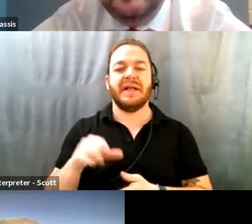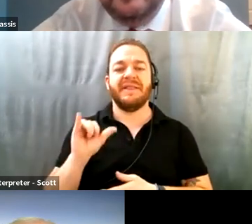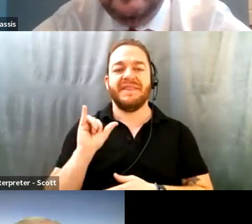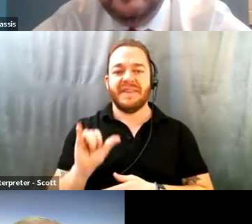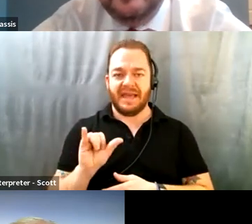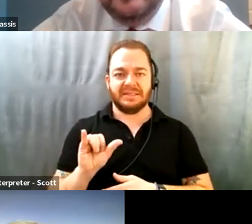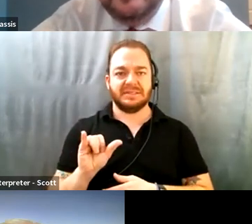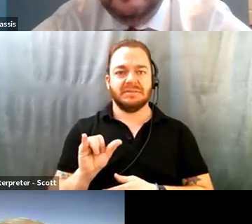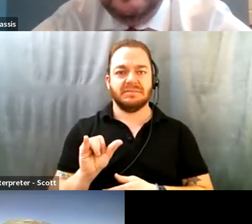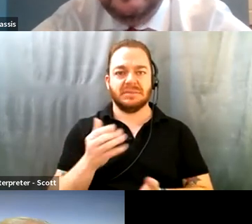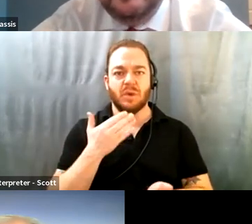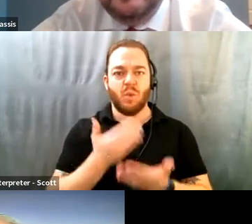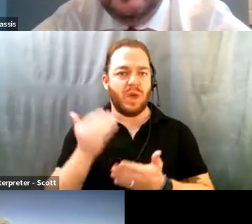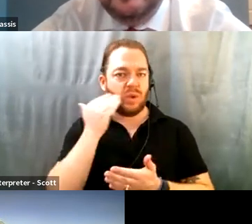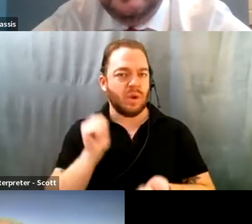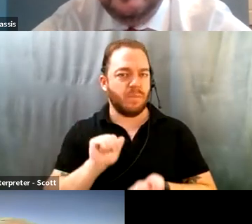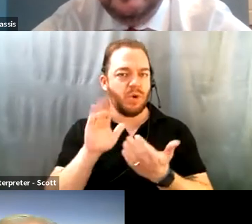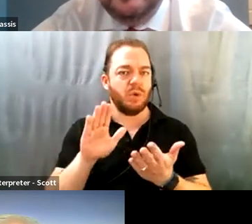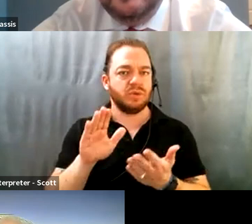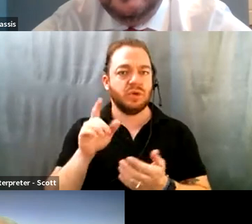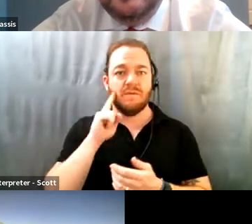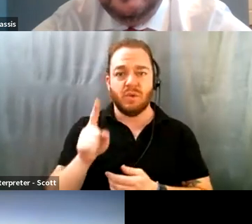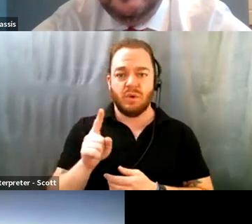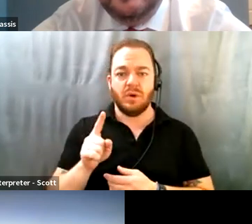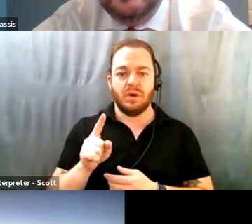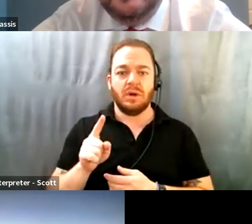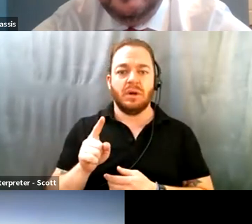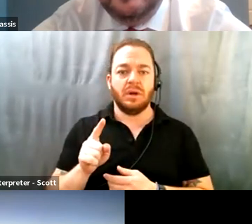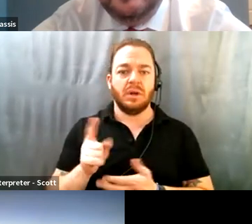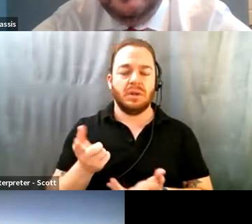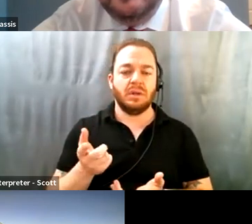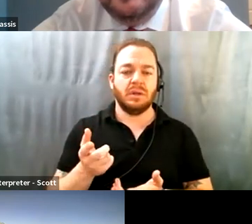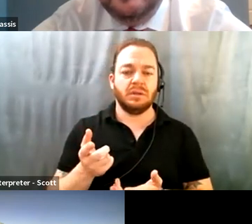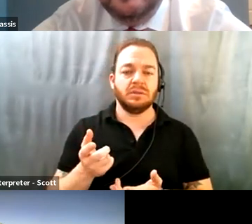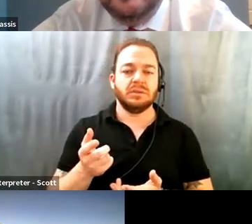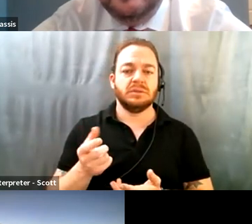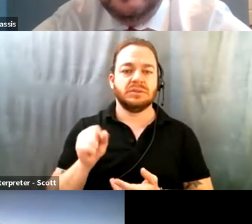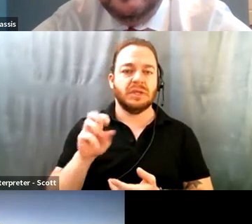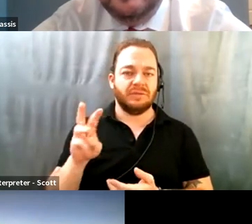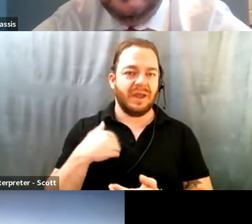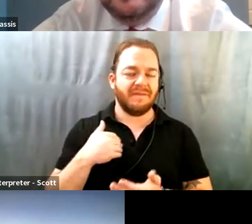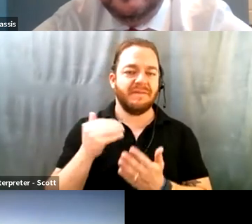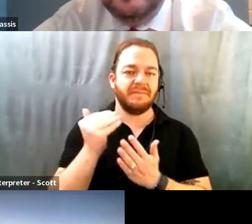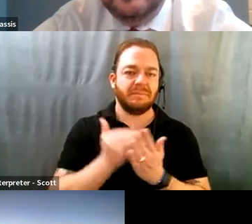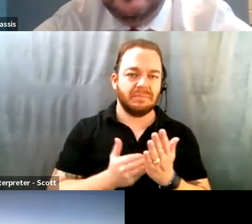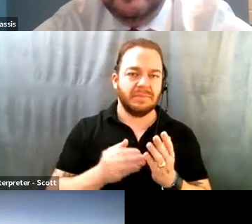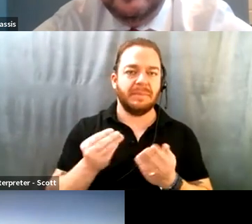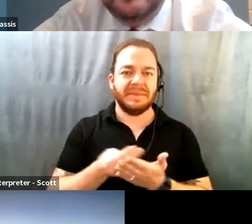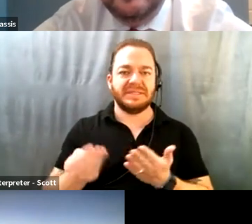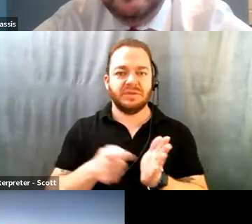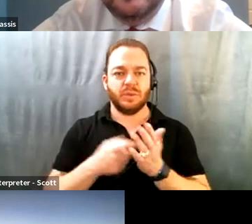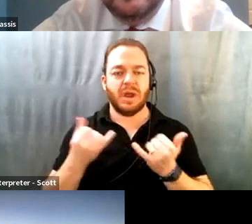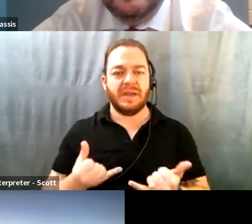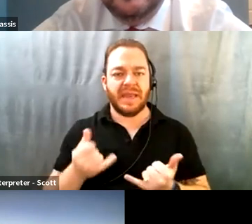a well-known approach. For example, for software, you have a thing called a software bill of materials requirement now going forward